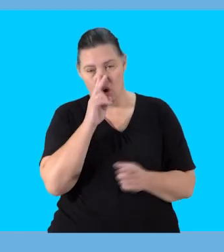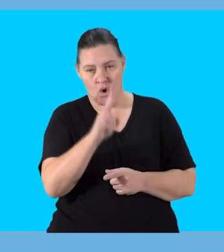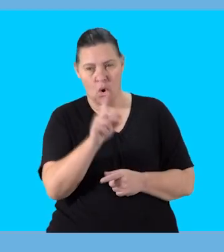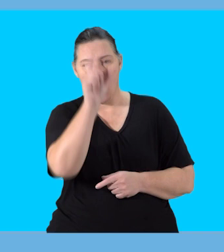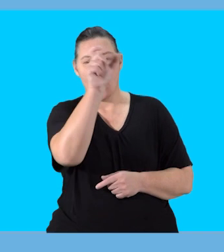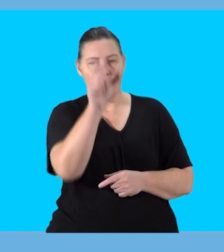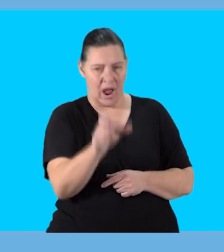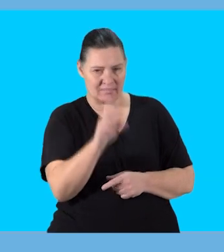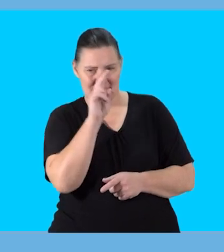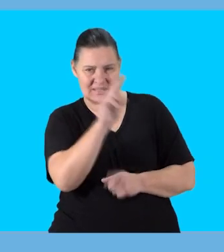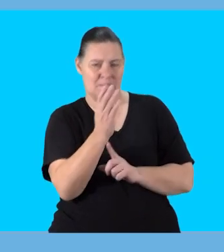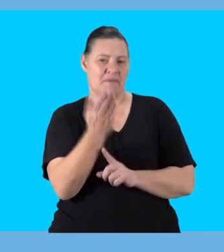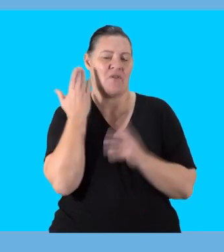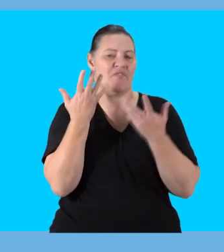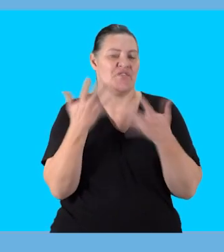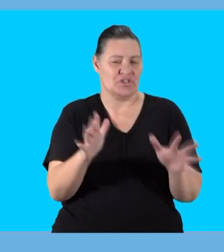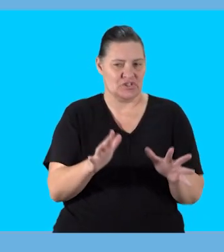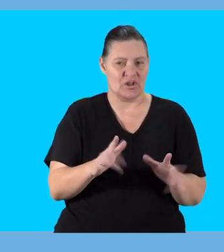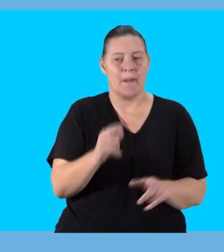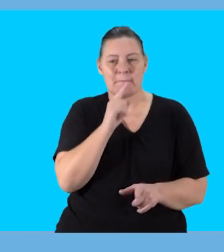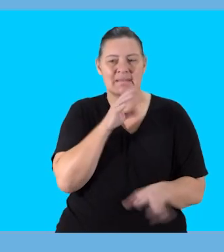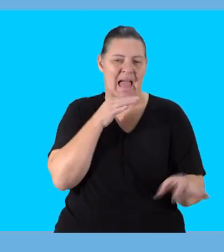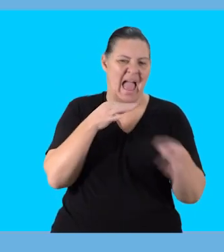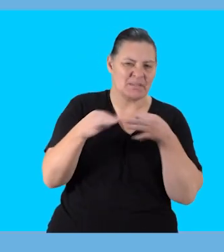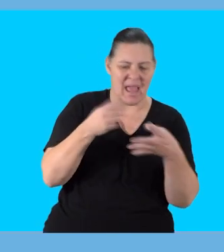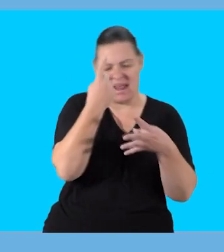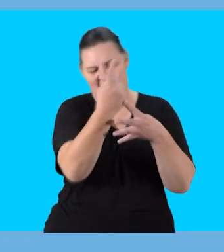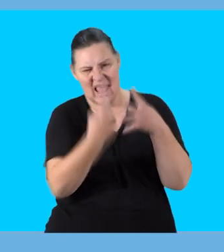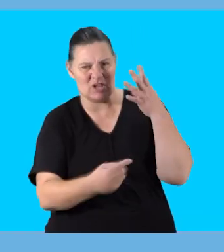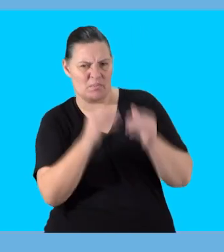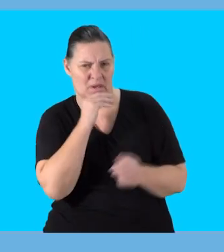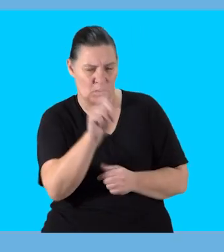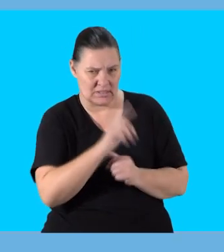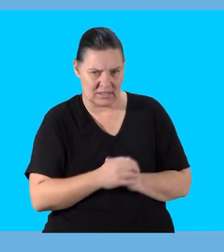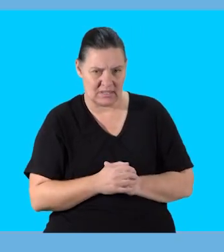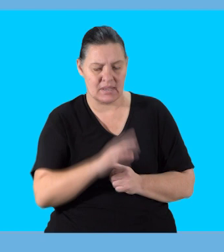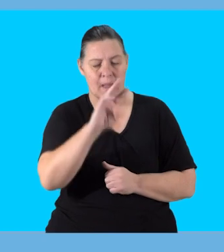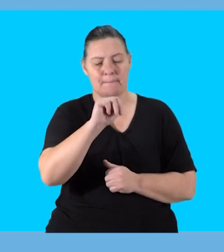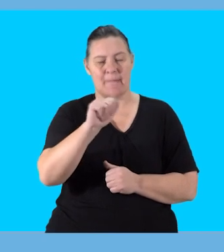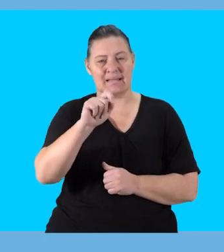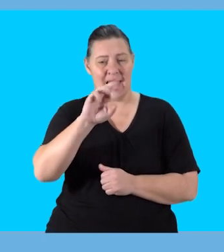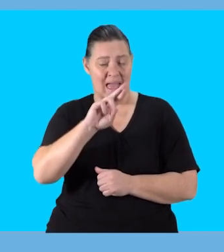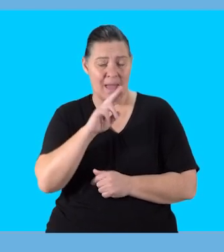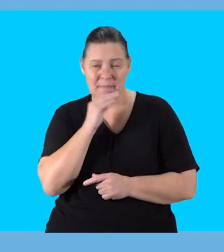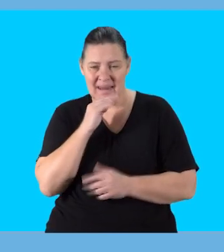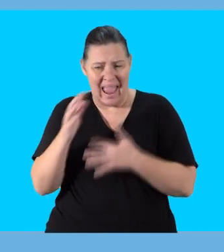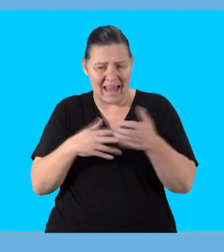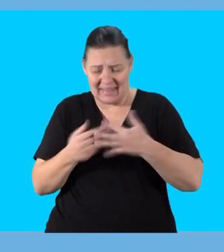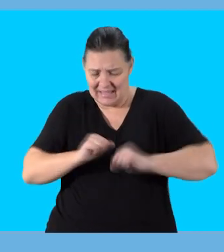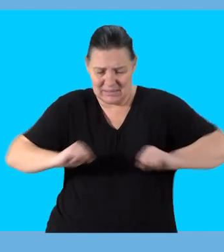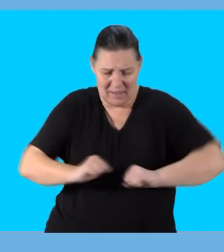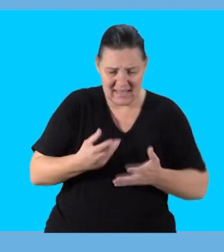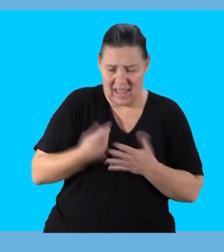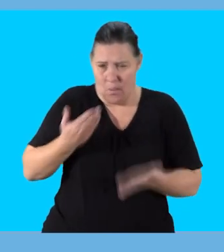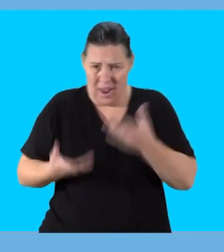So these are some words that you might have seen before, and then we need to define what each of these words are. So matter is anything